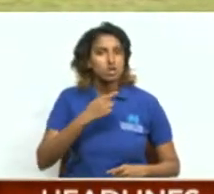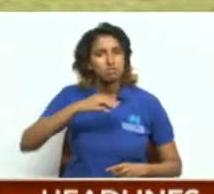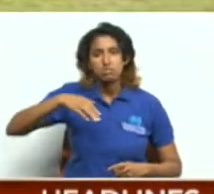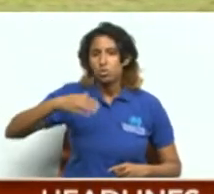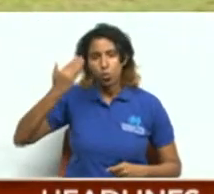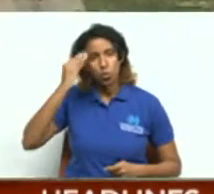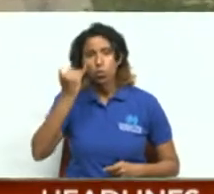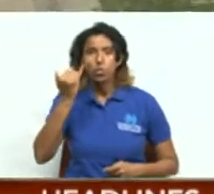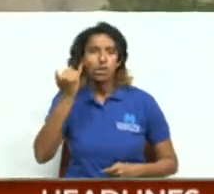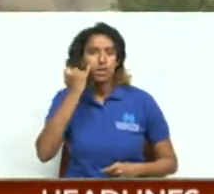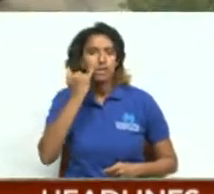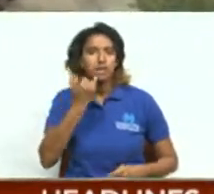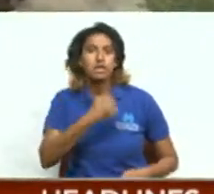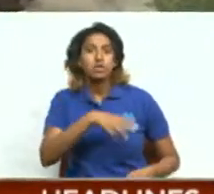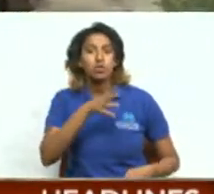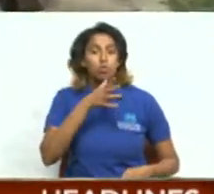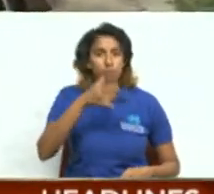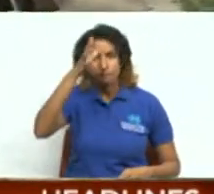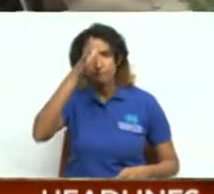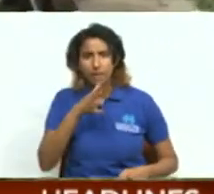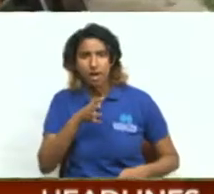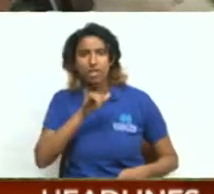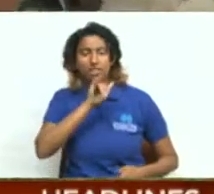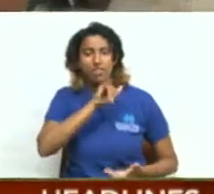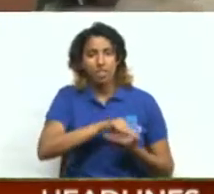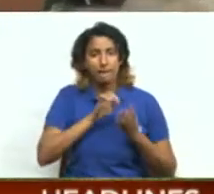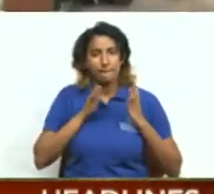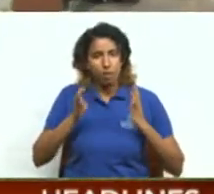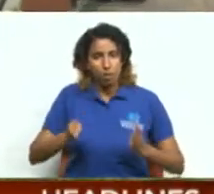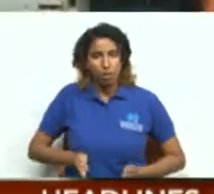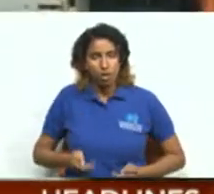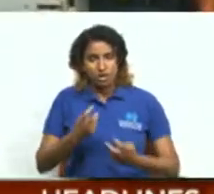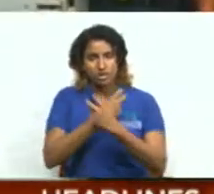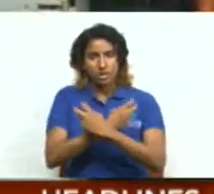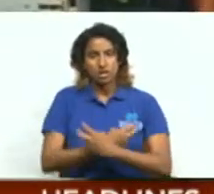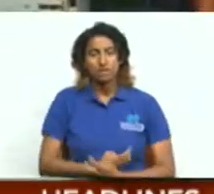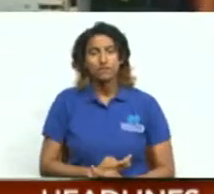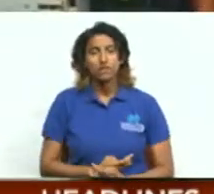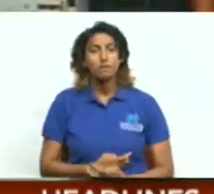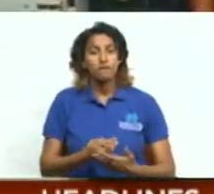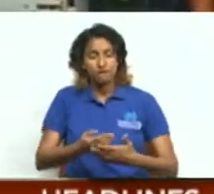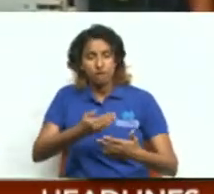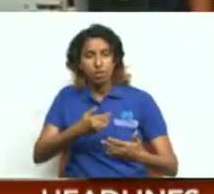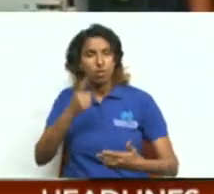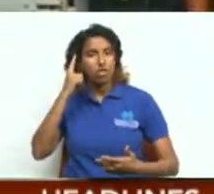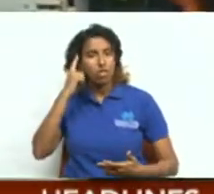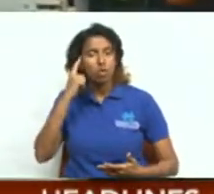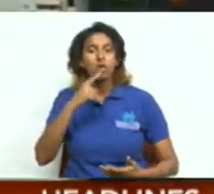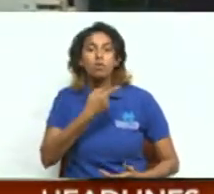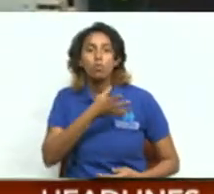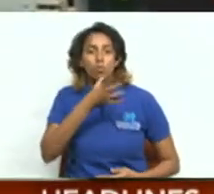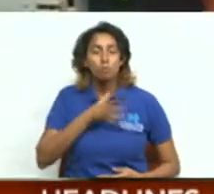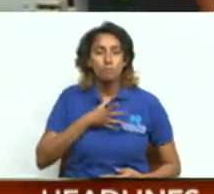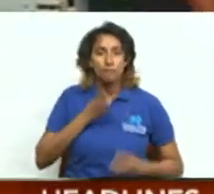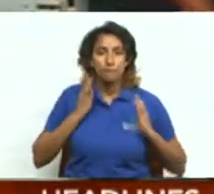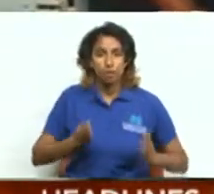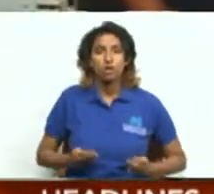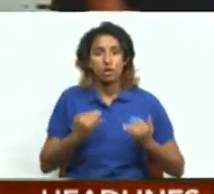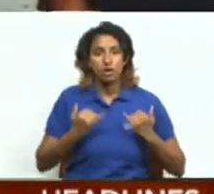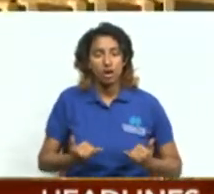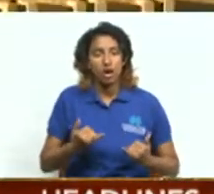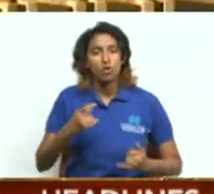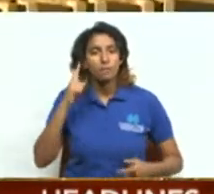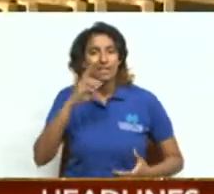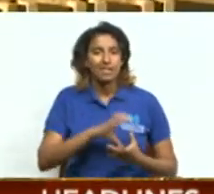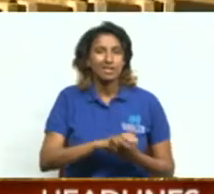body found. While it was initially believed the body was that of a woman, it is now thought to be that of a man. Further tests are required to